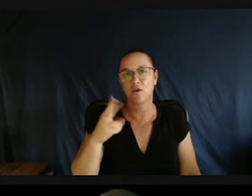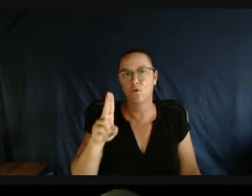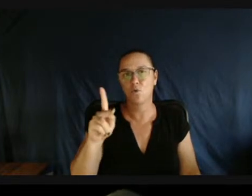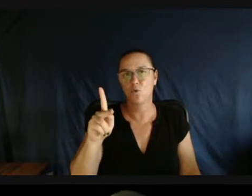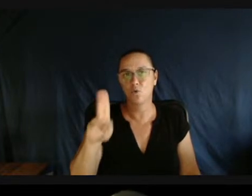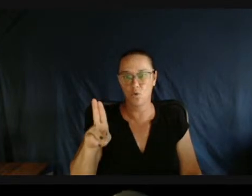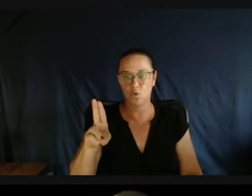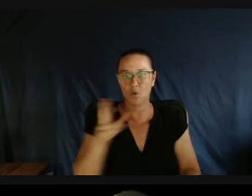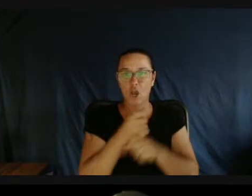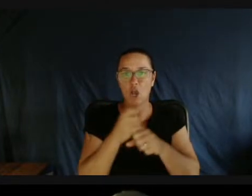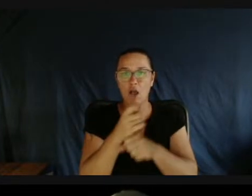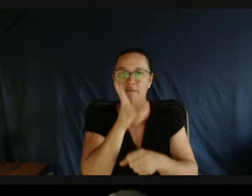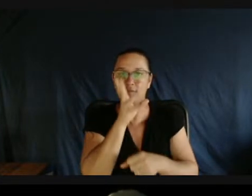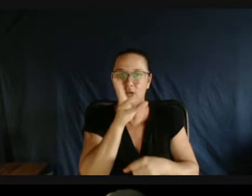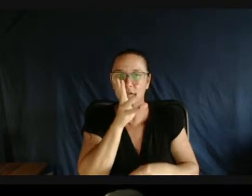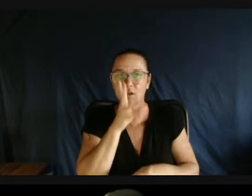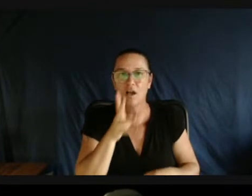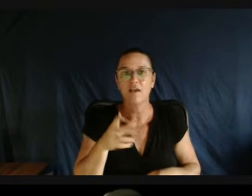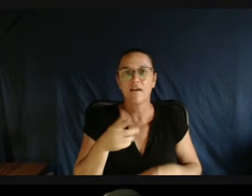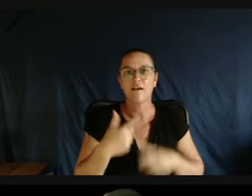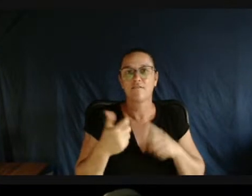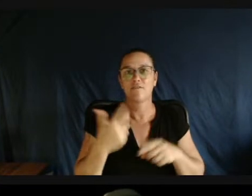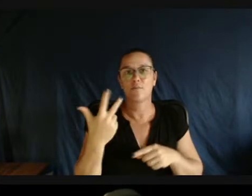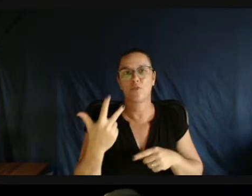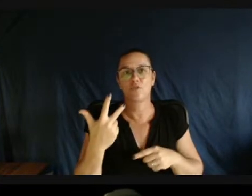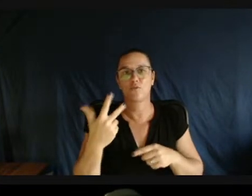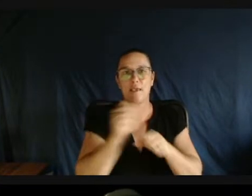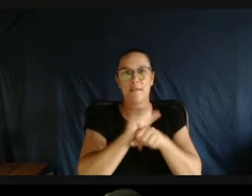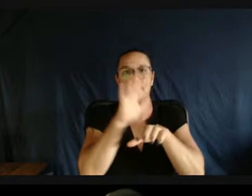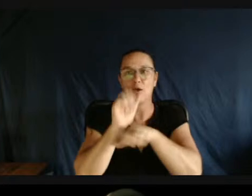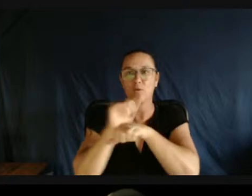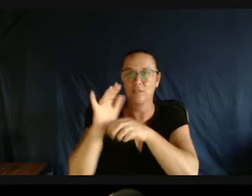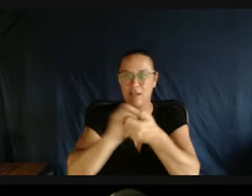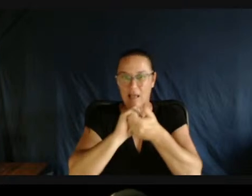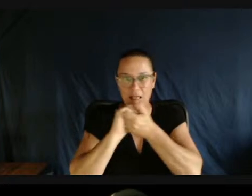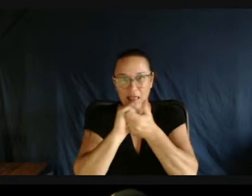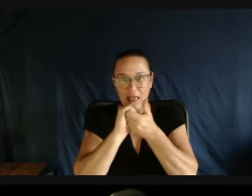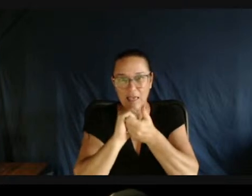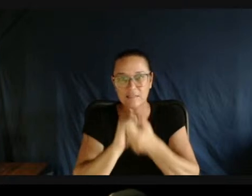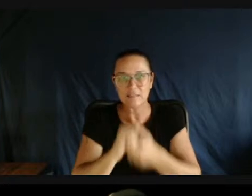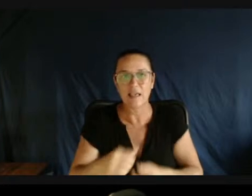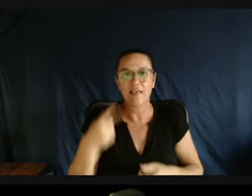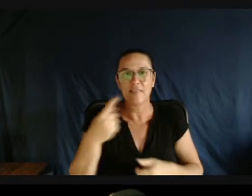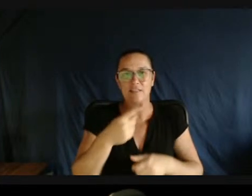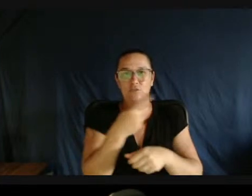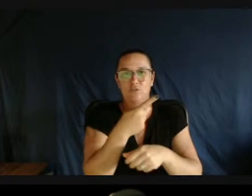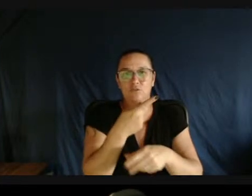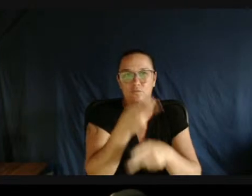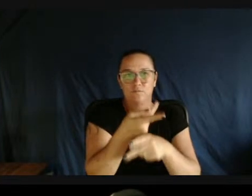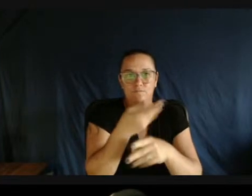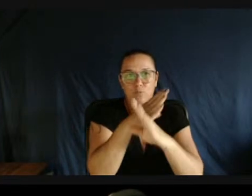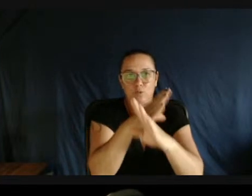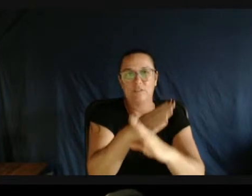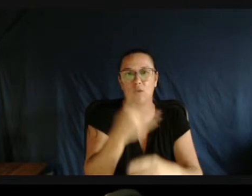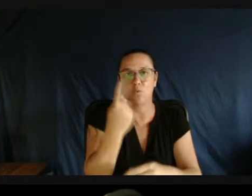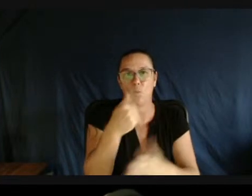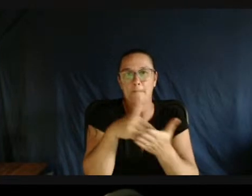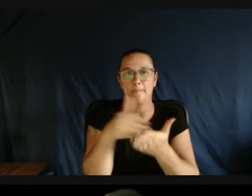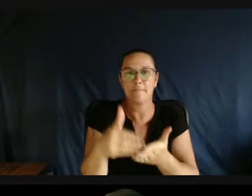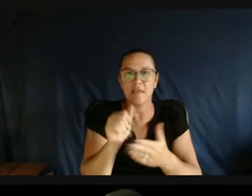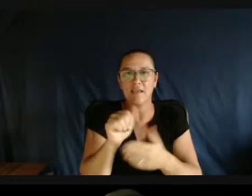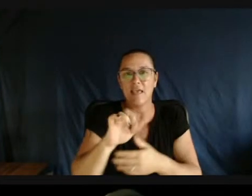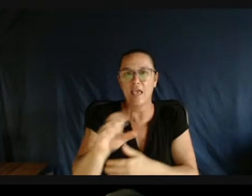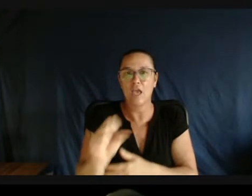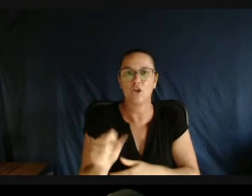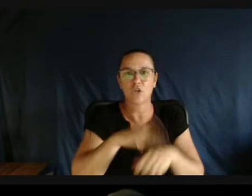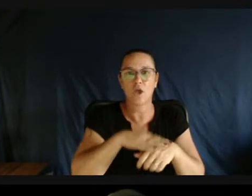Three Mountain Alliance. It's a watershed partnership formed to Halema'uma'u over 1 million acres across Mauna Loa,